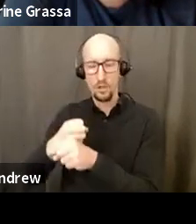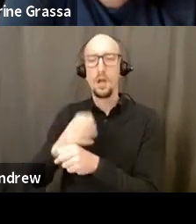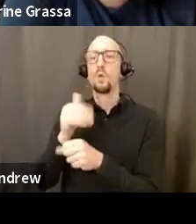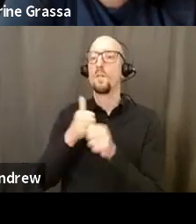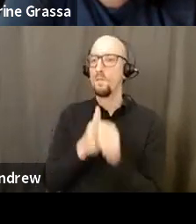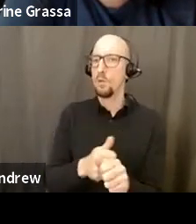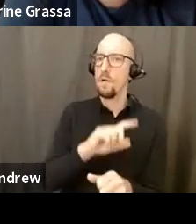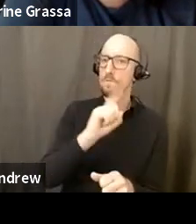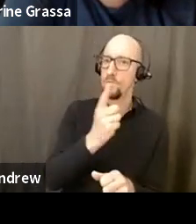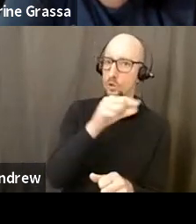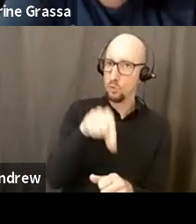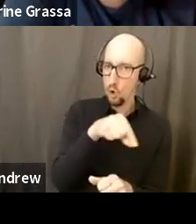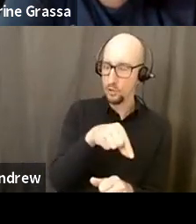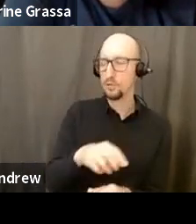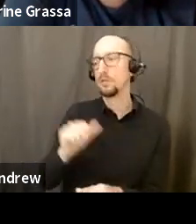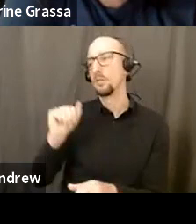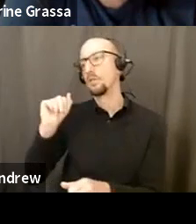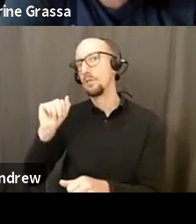applicant pool.